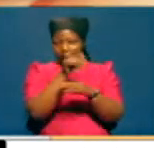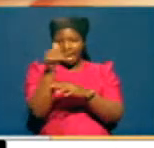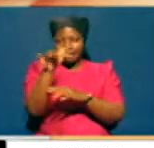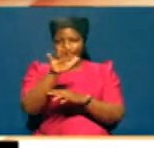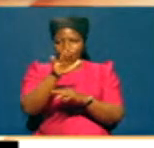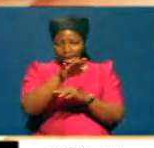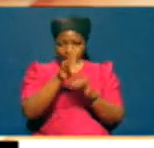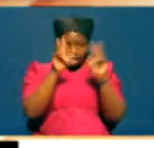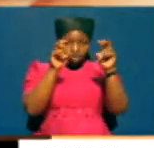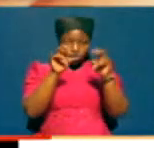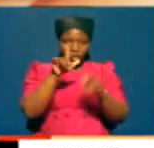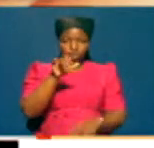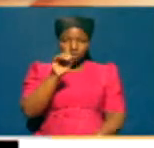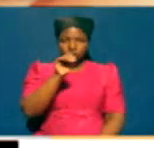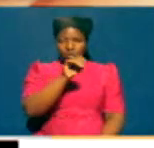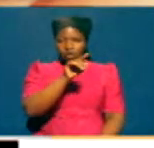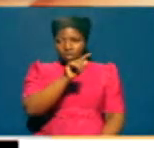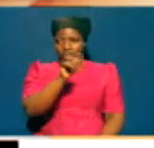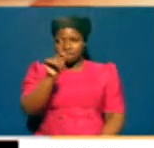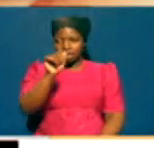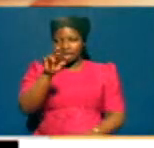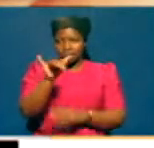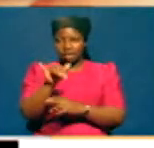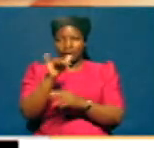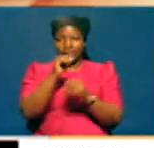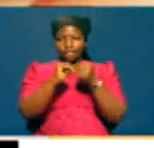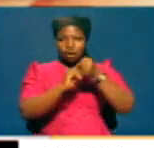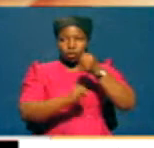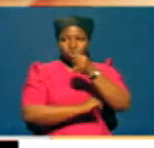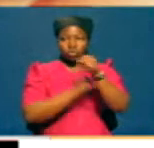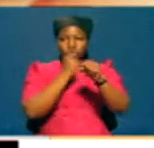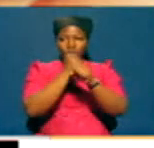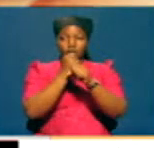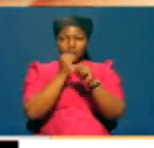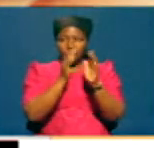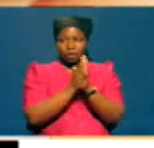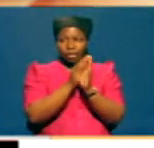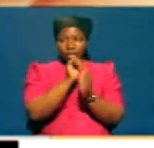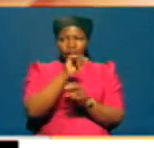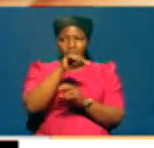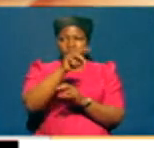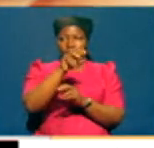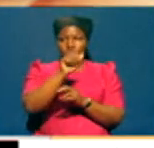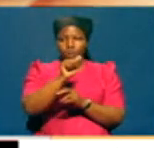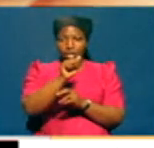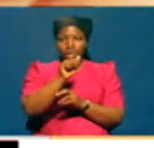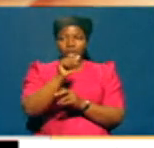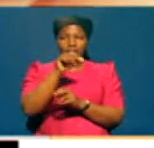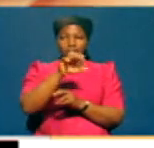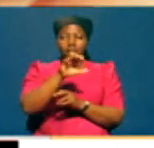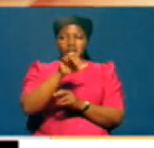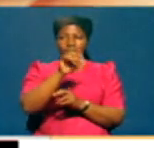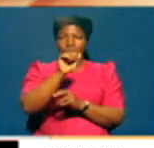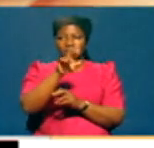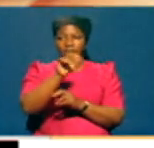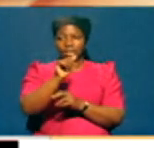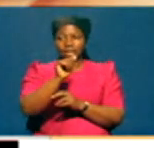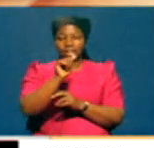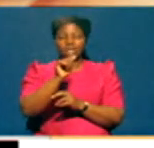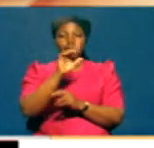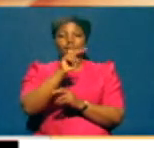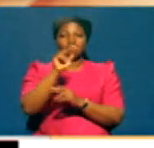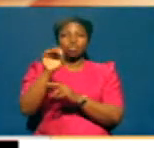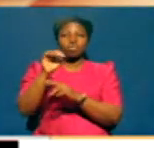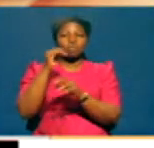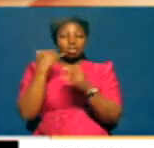in collaboration with Aqua Clara, a non-governmental organization, are implementing a community sanitization enhancement project in